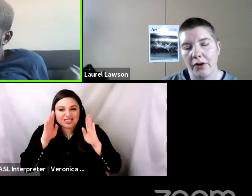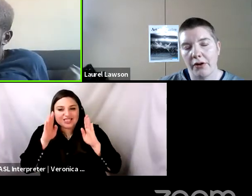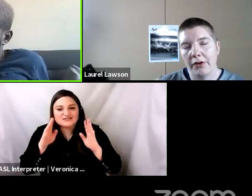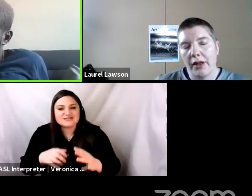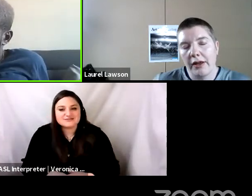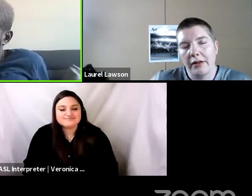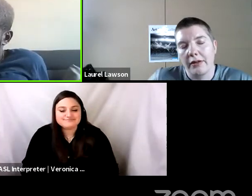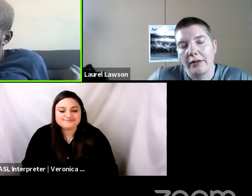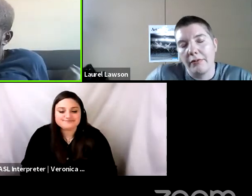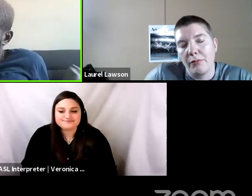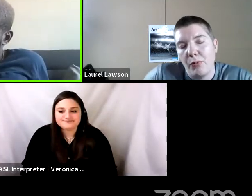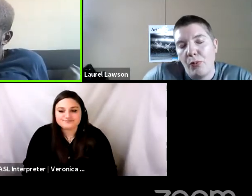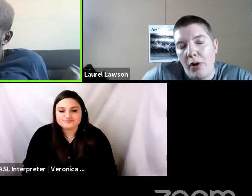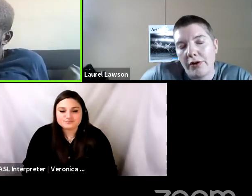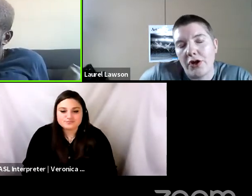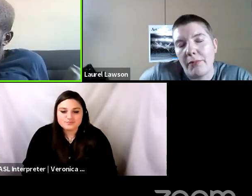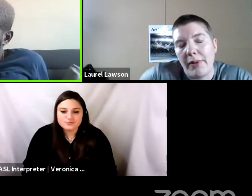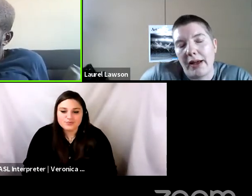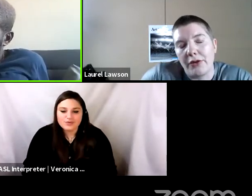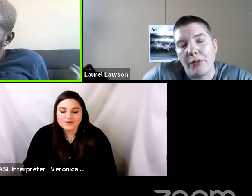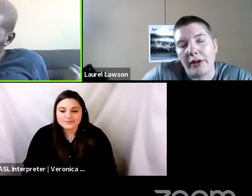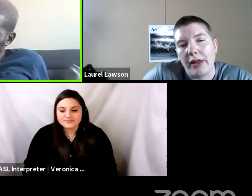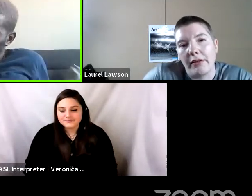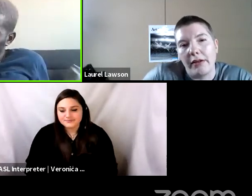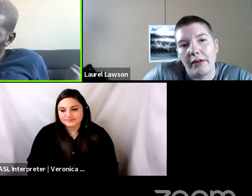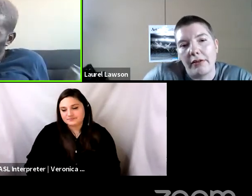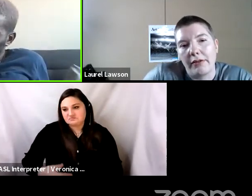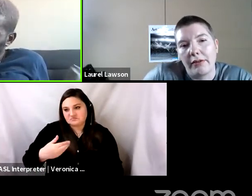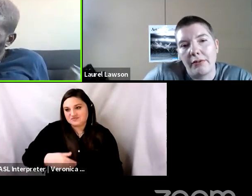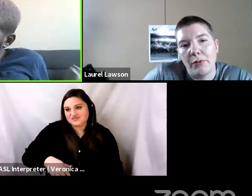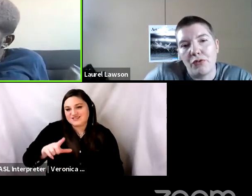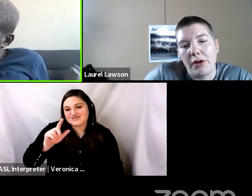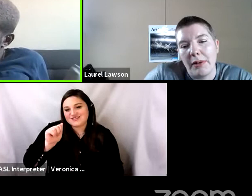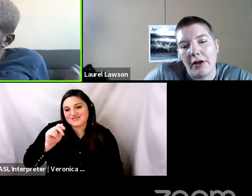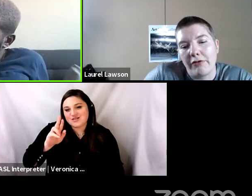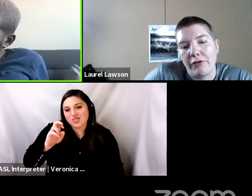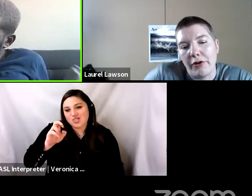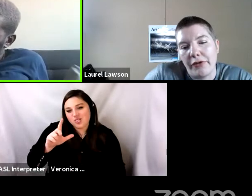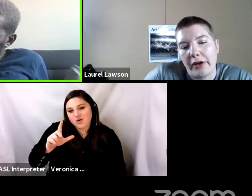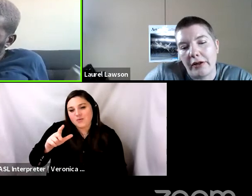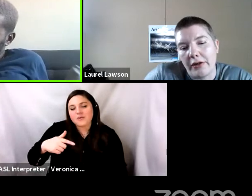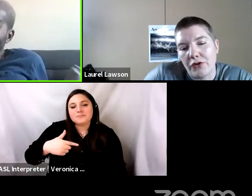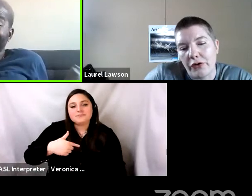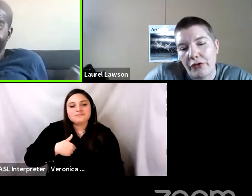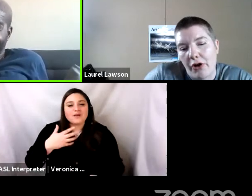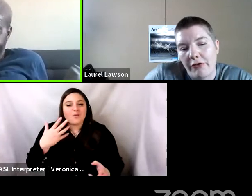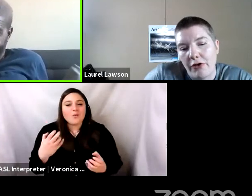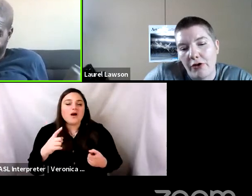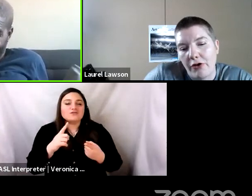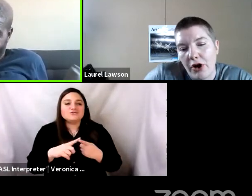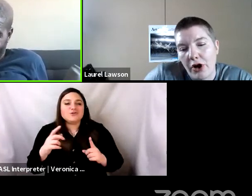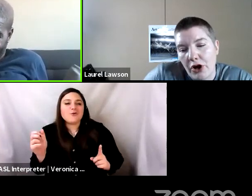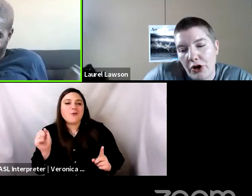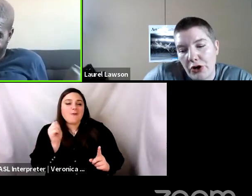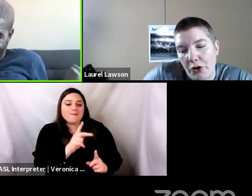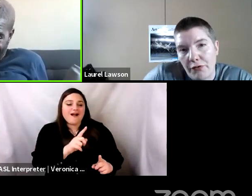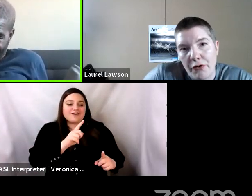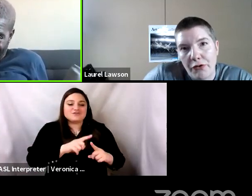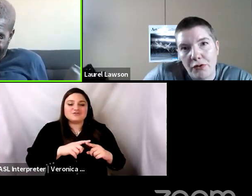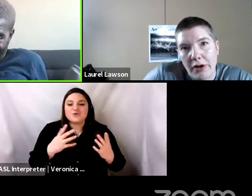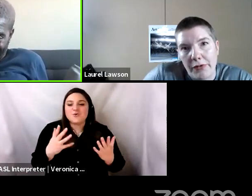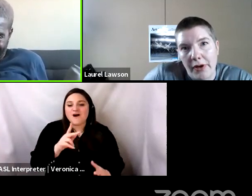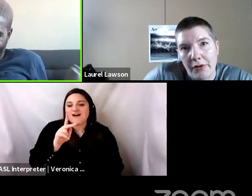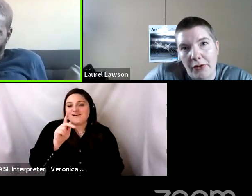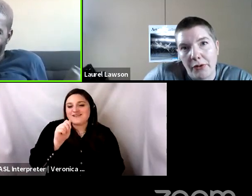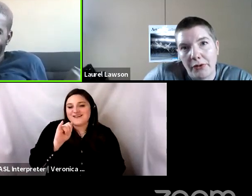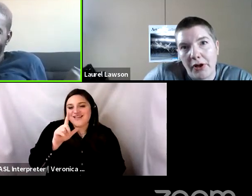This is Laurel. I want to jump back to what Kayla was dreaming of for a second and just offer, you know, your